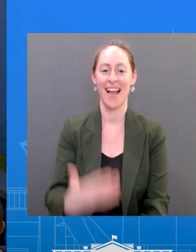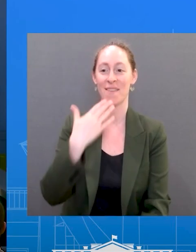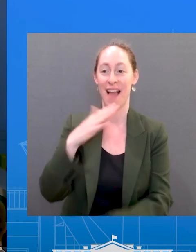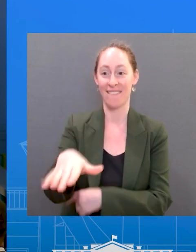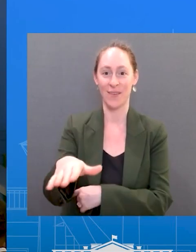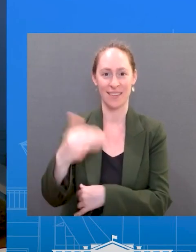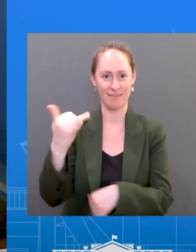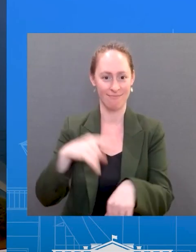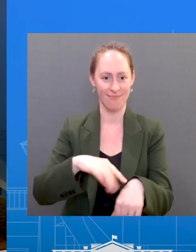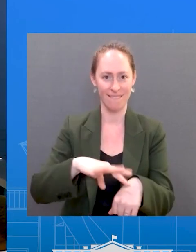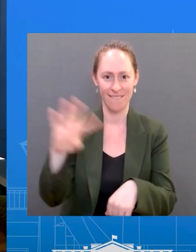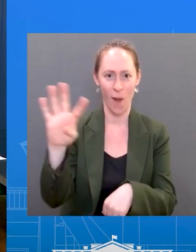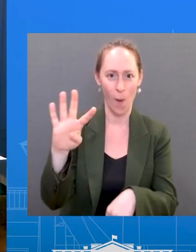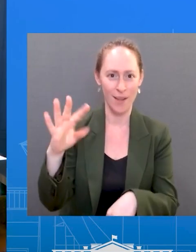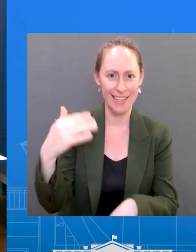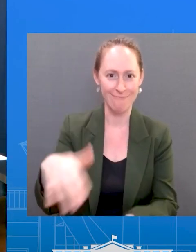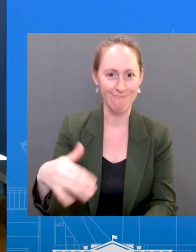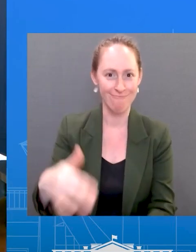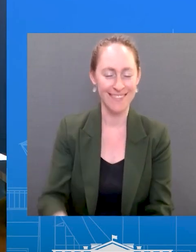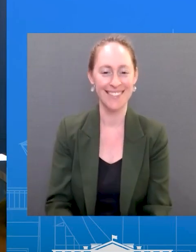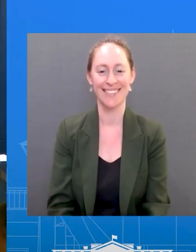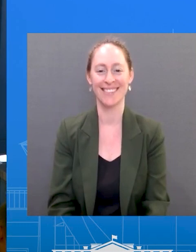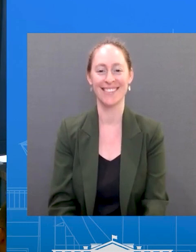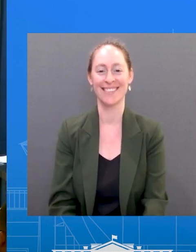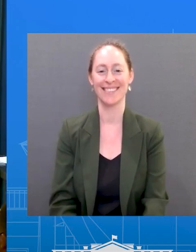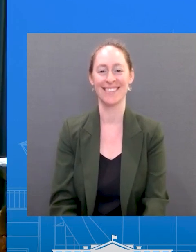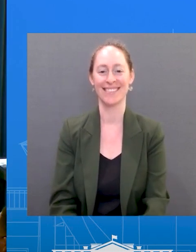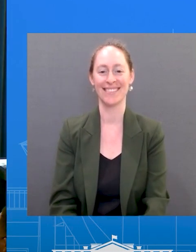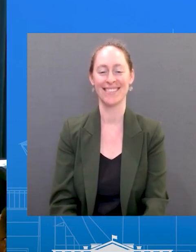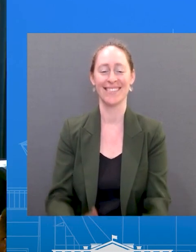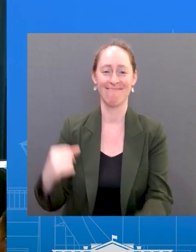So no BTS today, but you do have KJP.